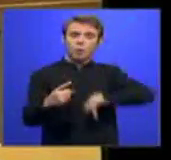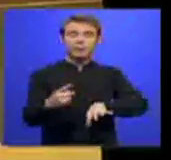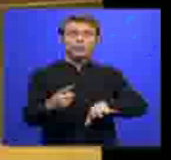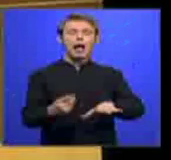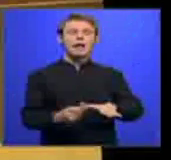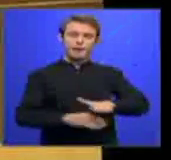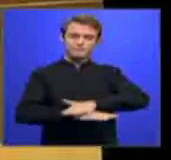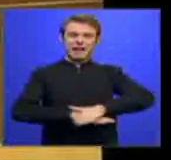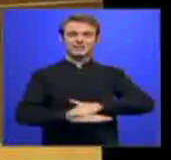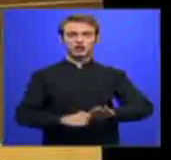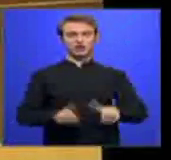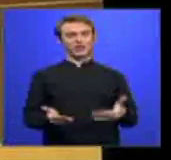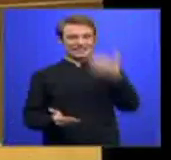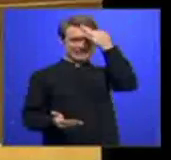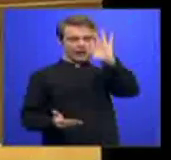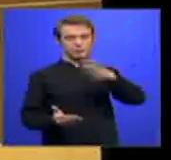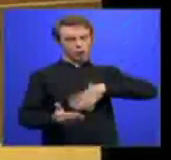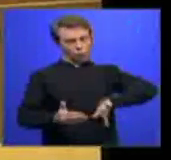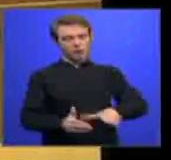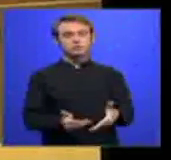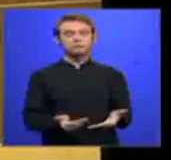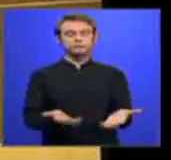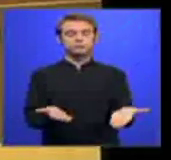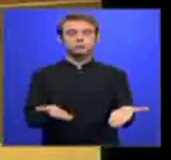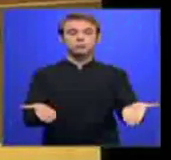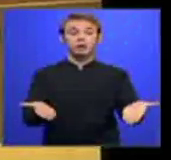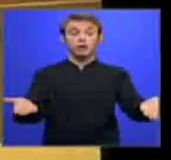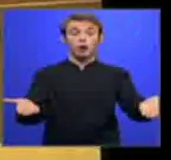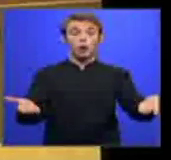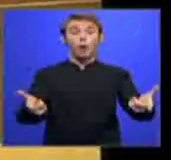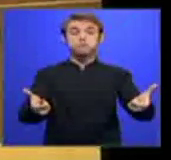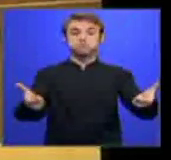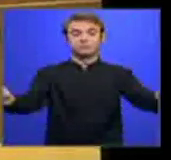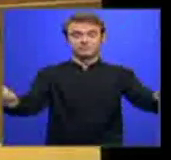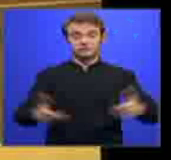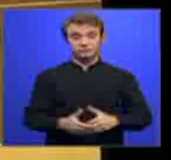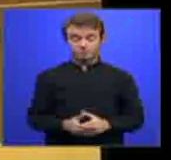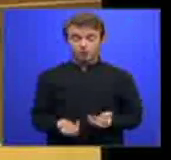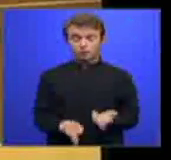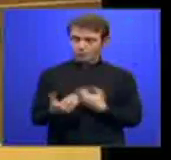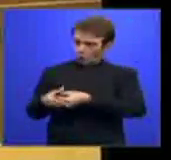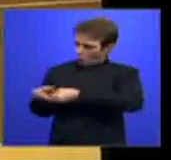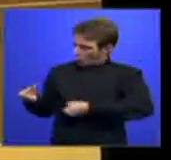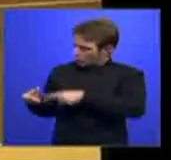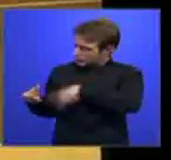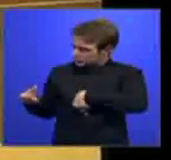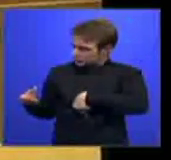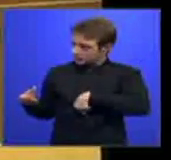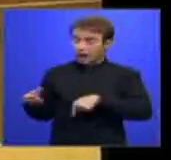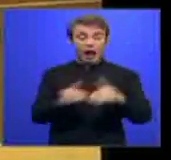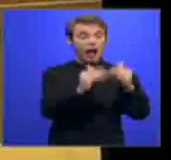services. The report said the number of households with access to